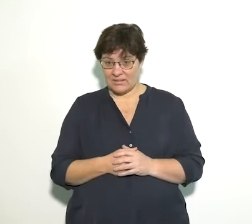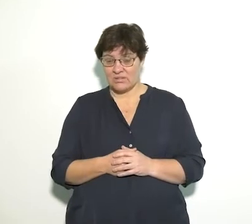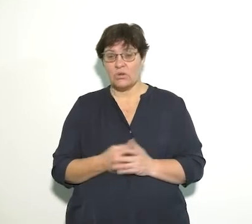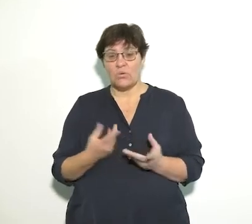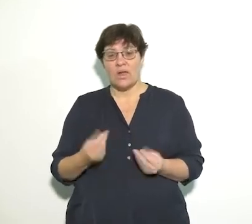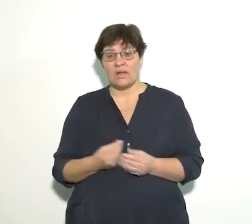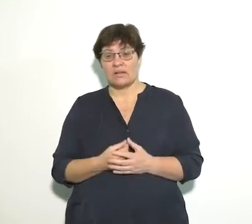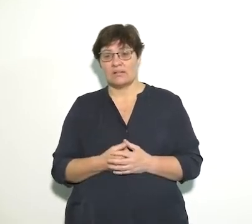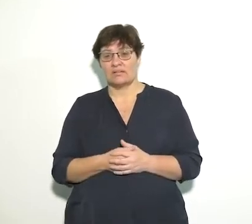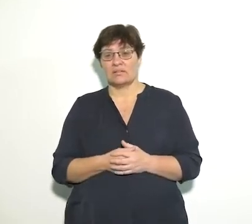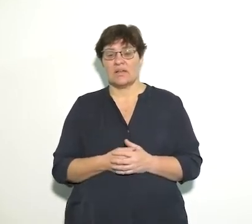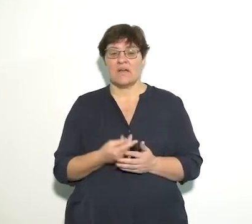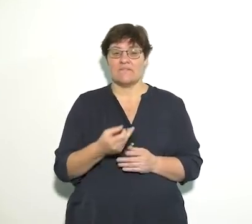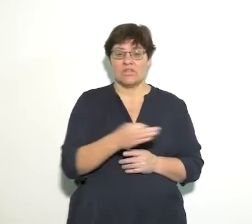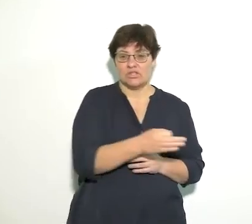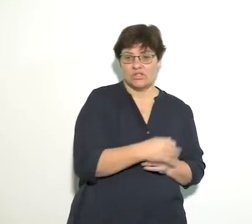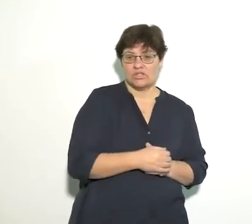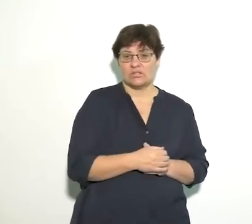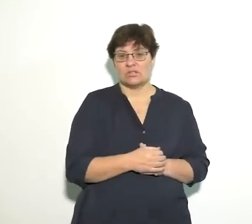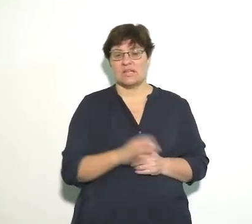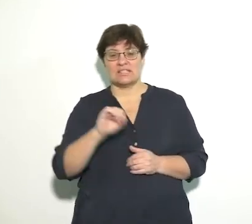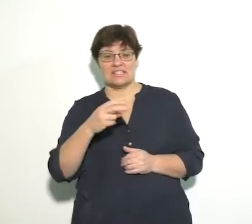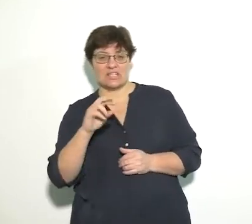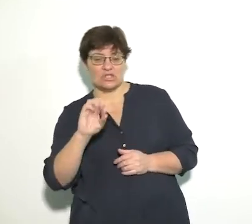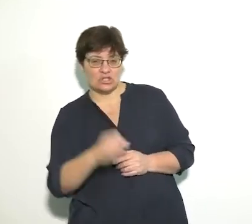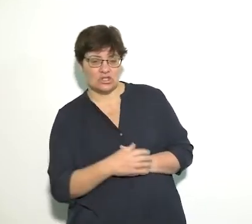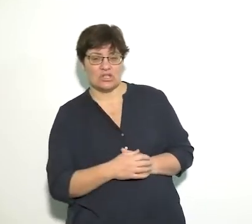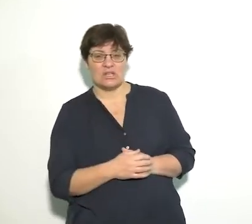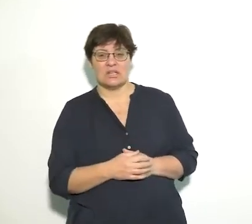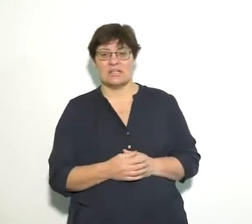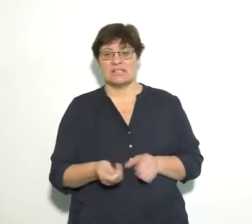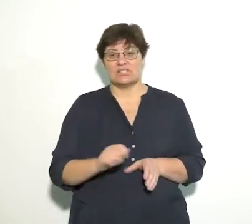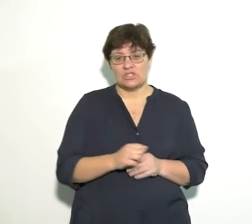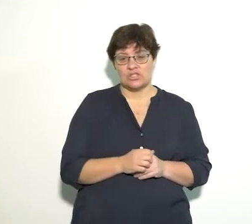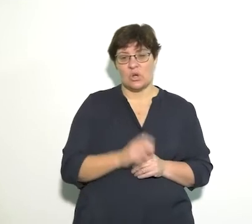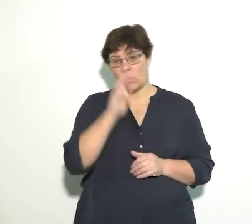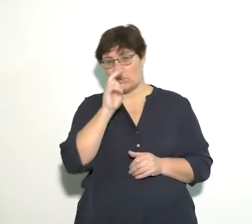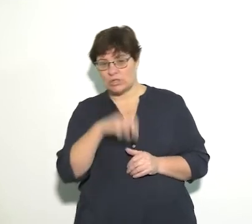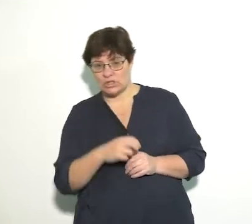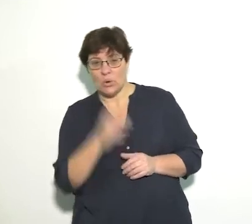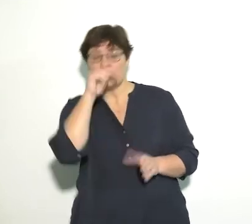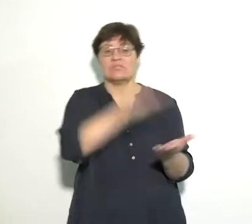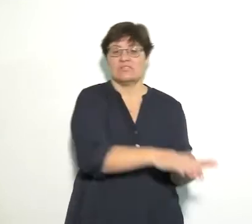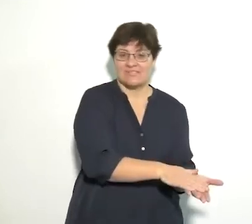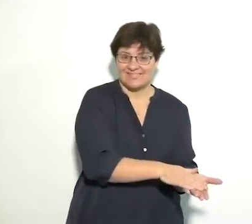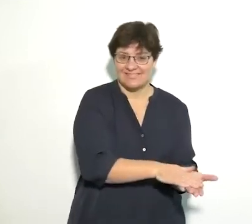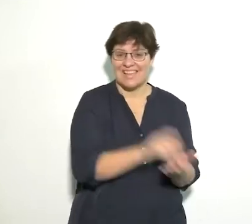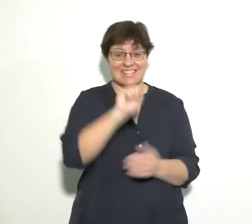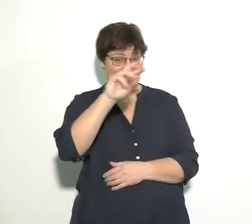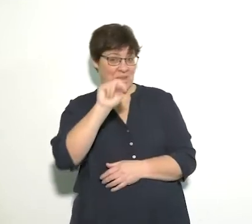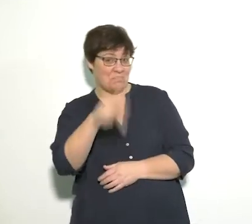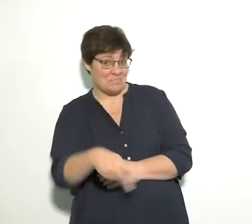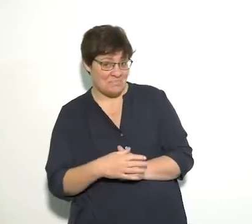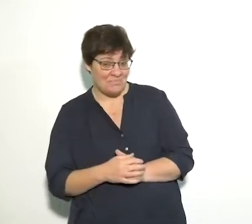match, so there's fish, such, dish, wish, wish, and